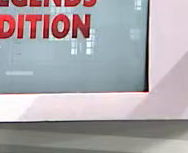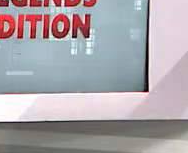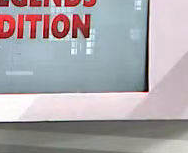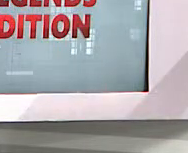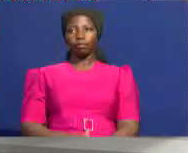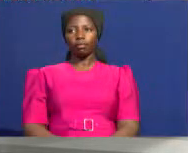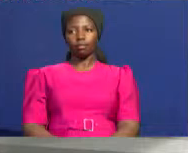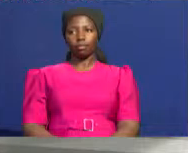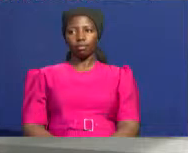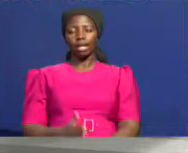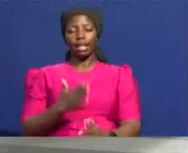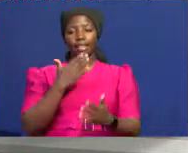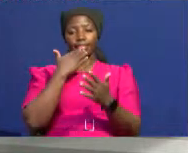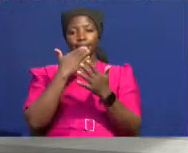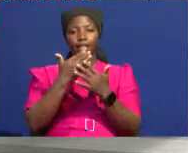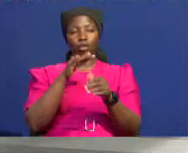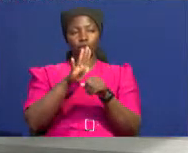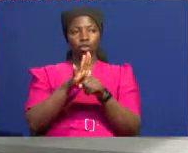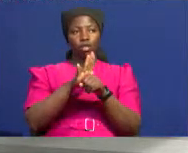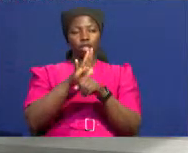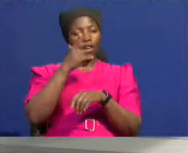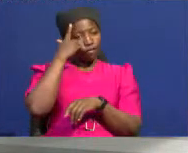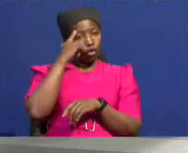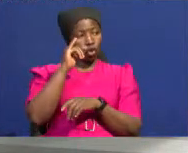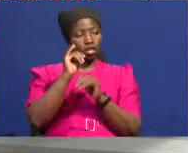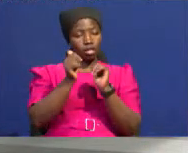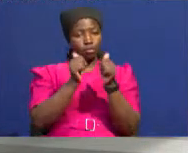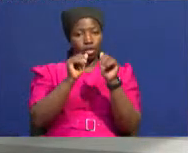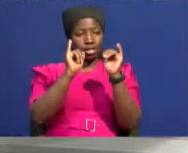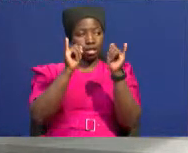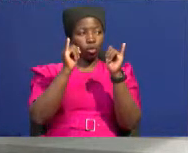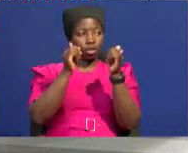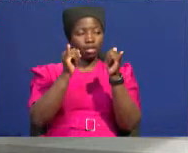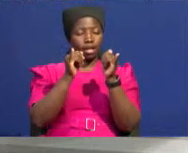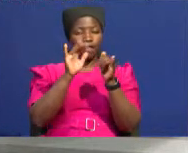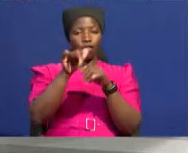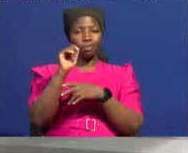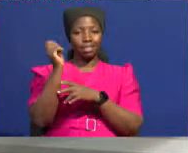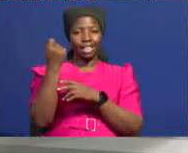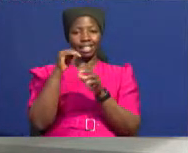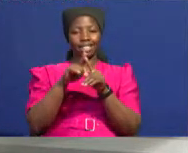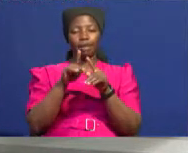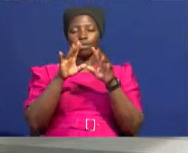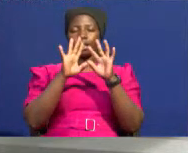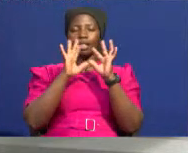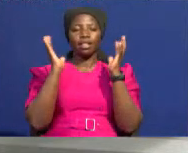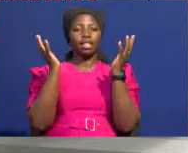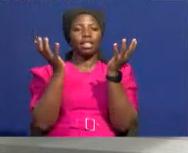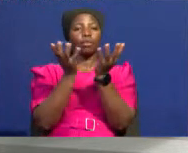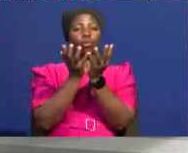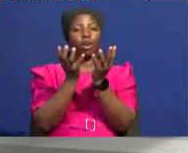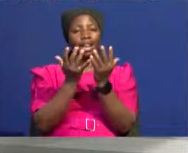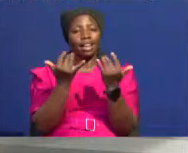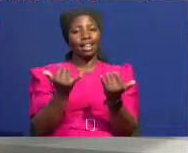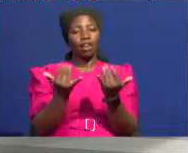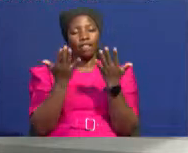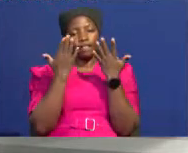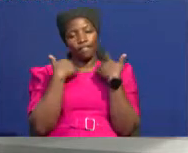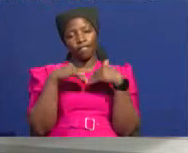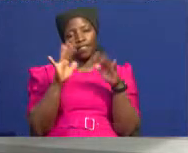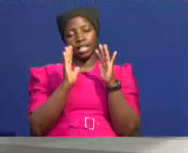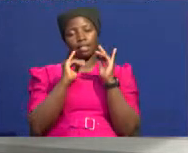Thank you, Yambila, for the latest in sports news from Kenya and across the globe. And that's all from our